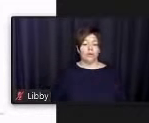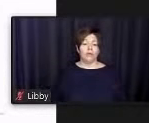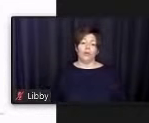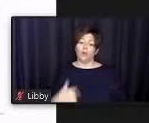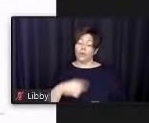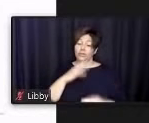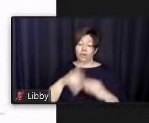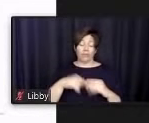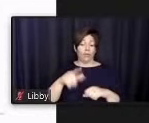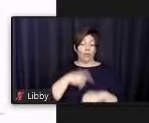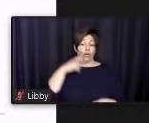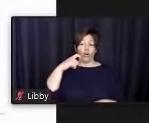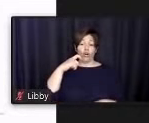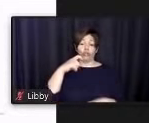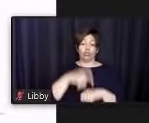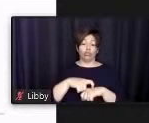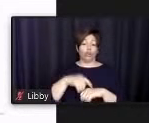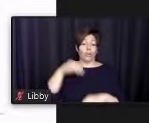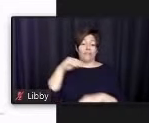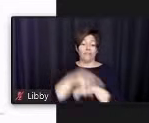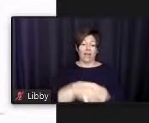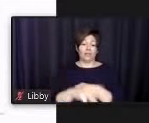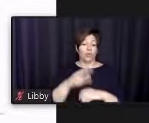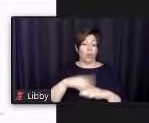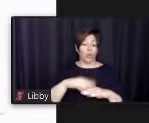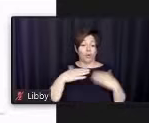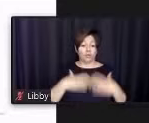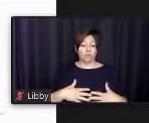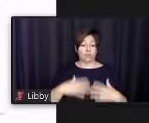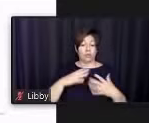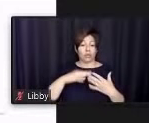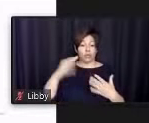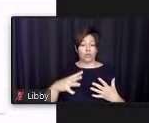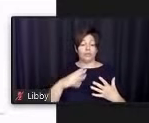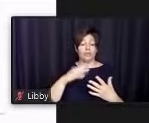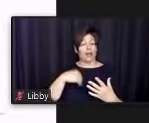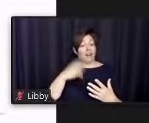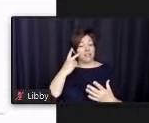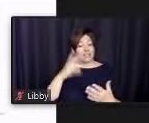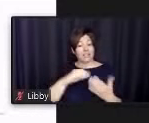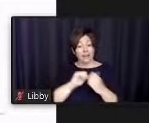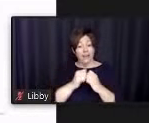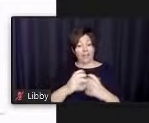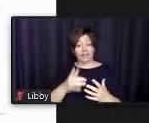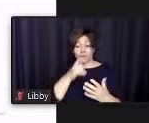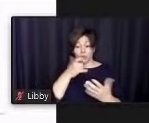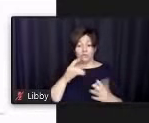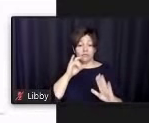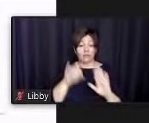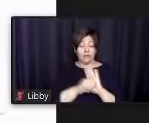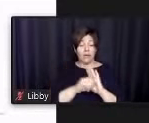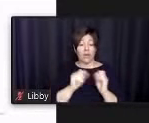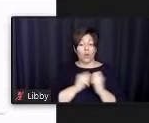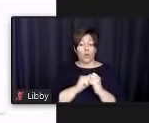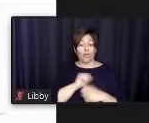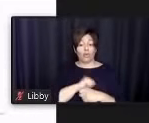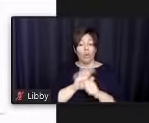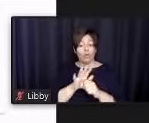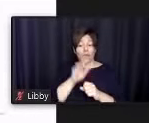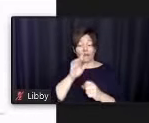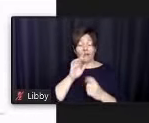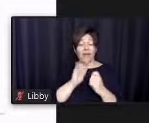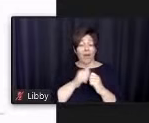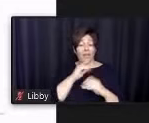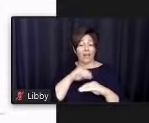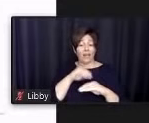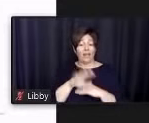of COVID. I'm watching this very specifically, some athletes who have been diagnosed with COVID and how it's affecting